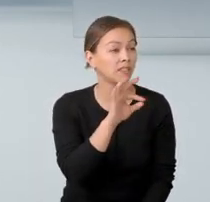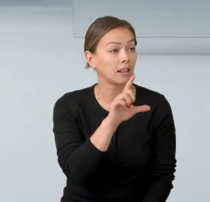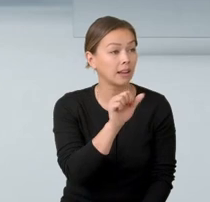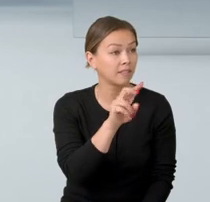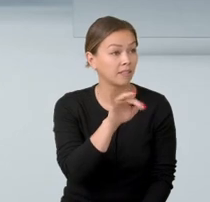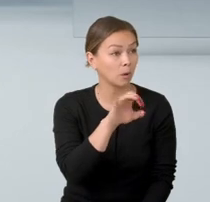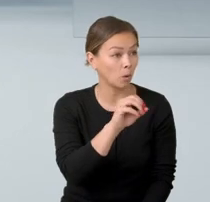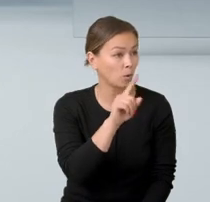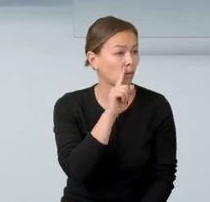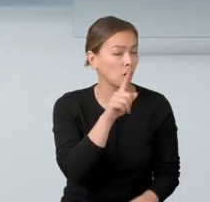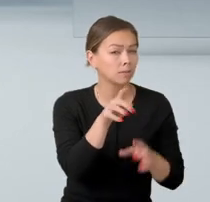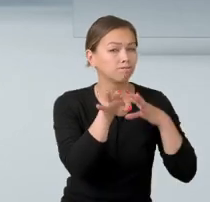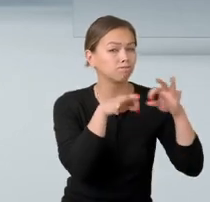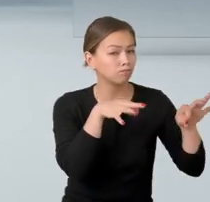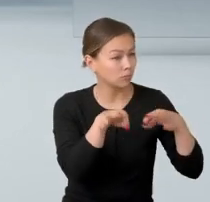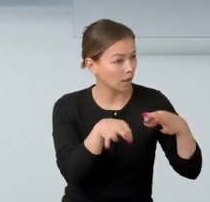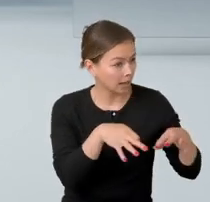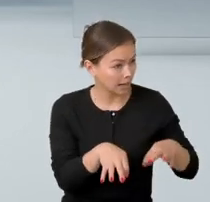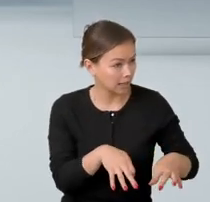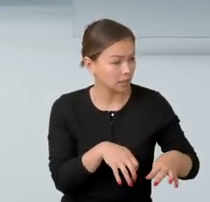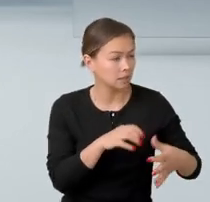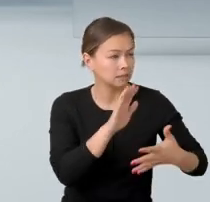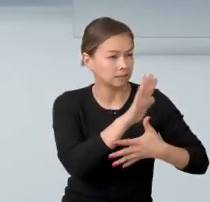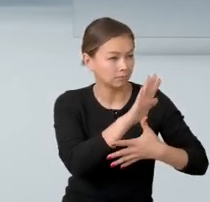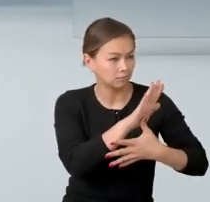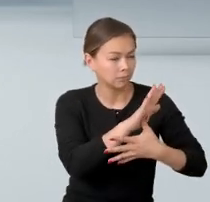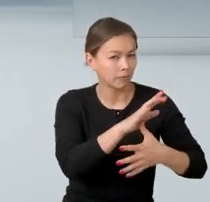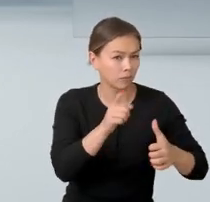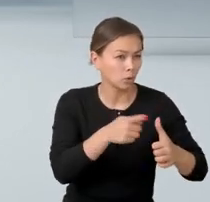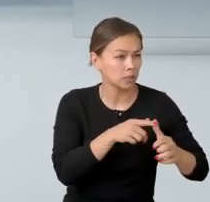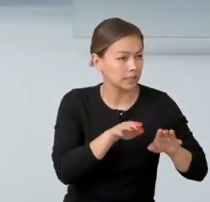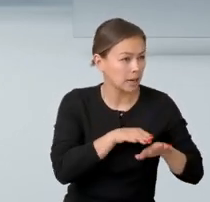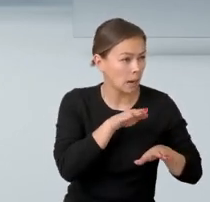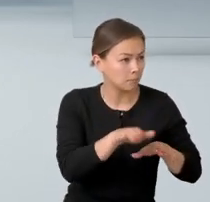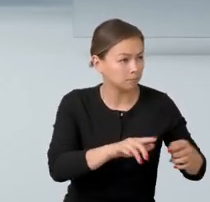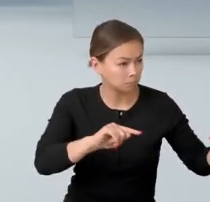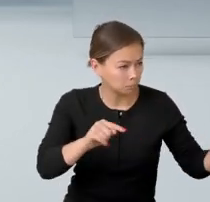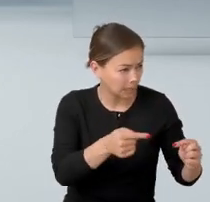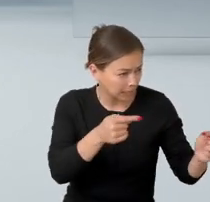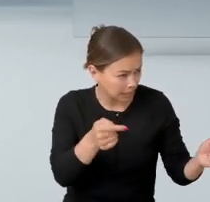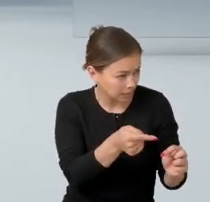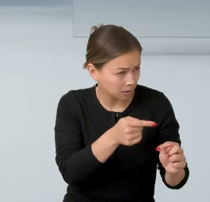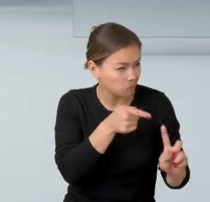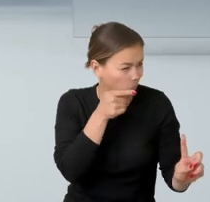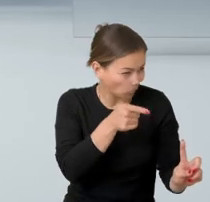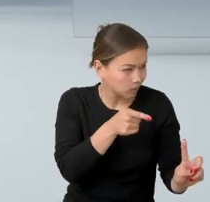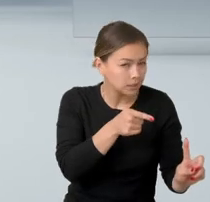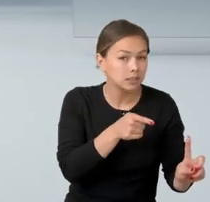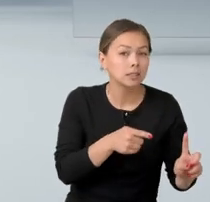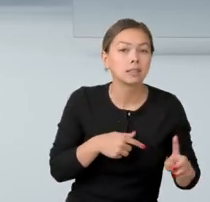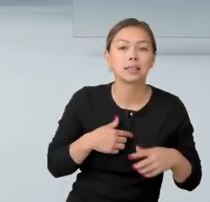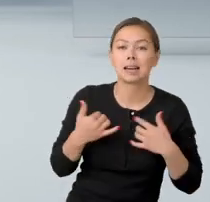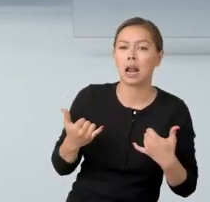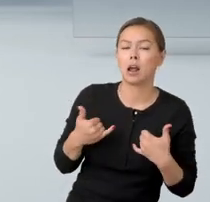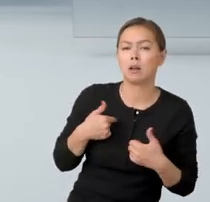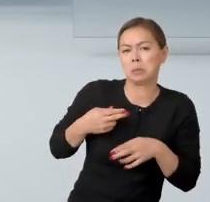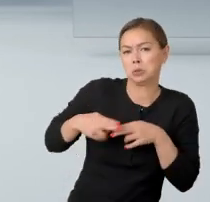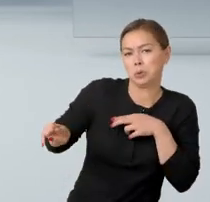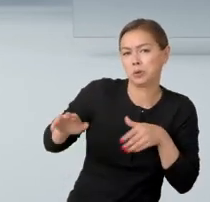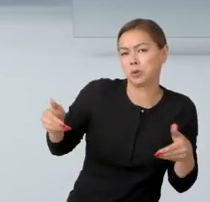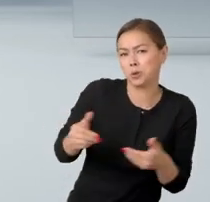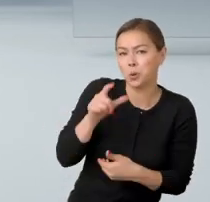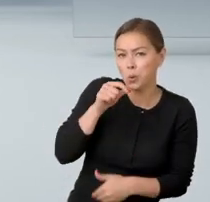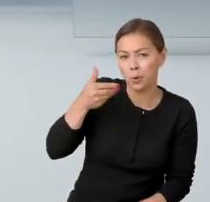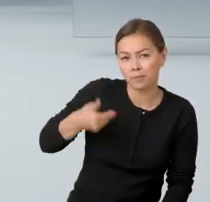so thank you Flavio thank you for telling us the pain points of our customer and now I will do a quick